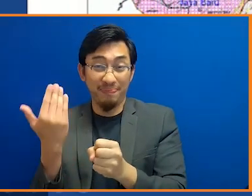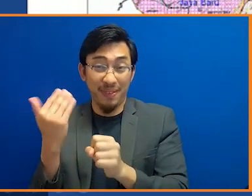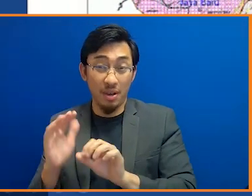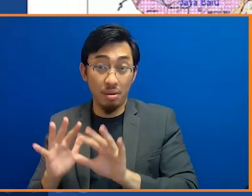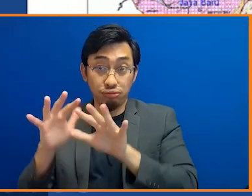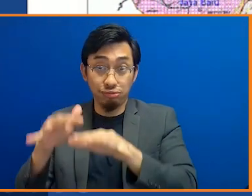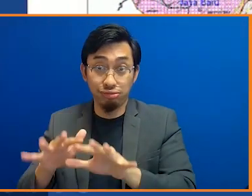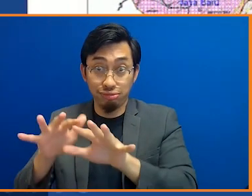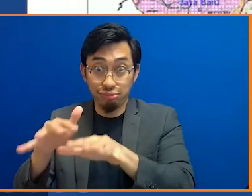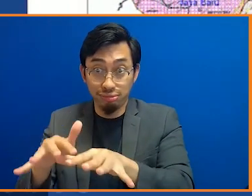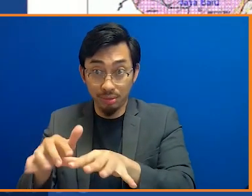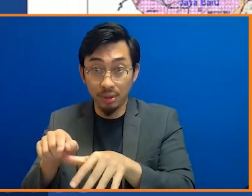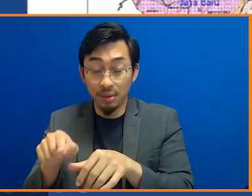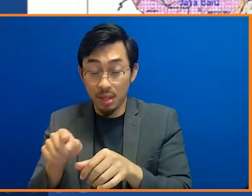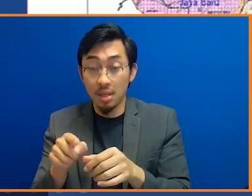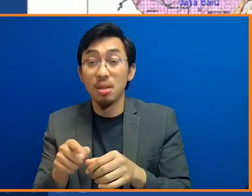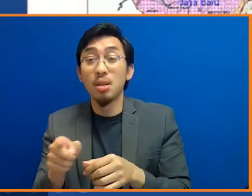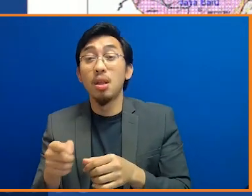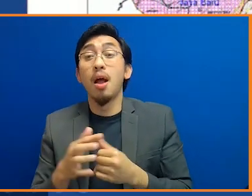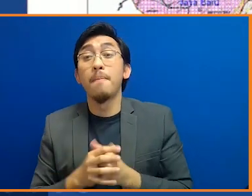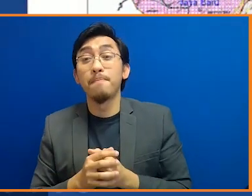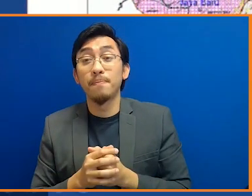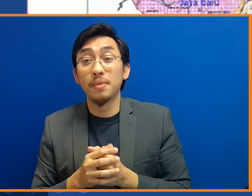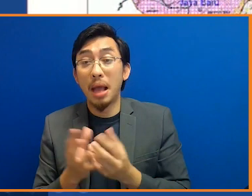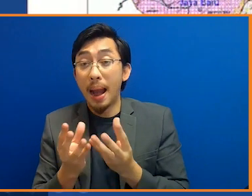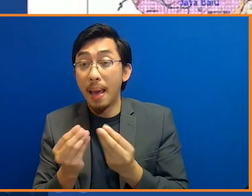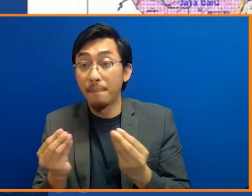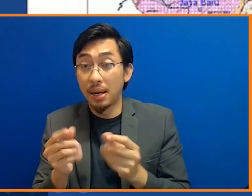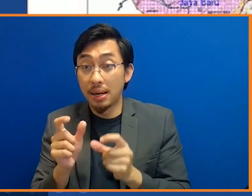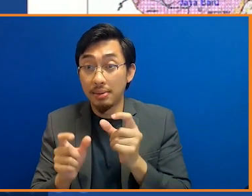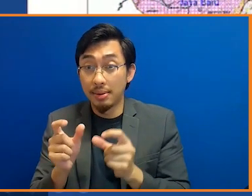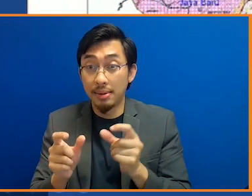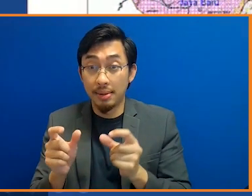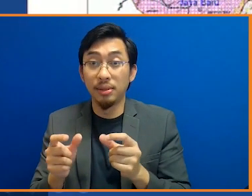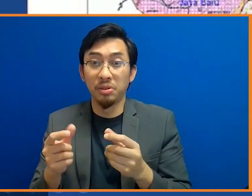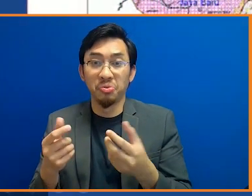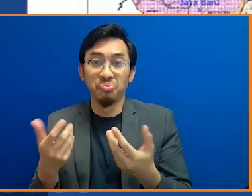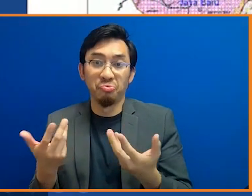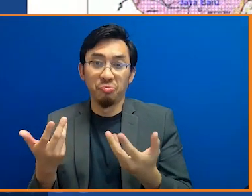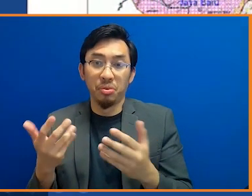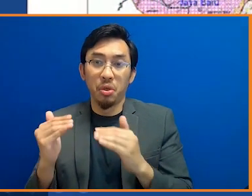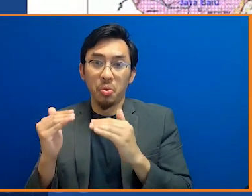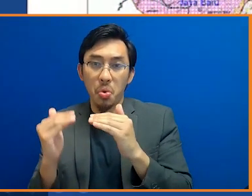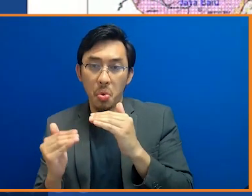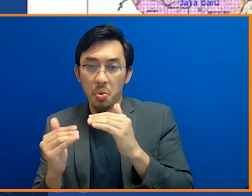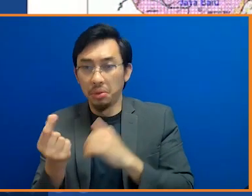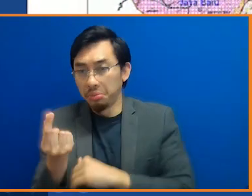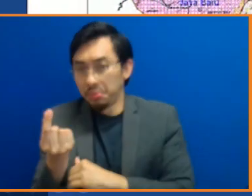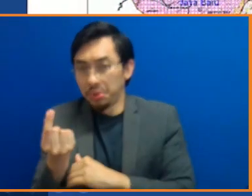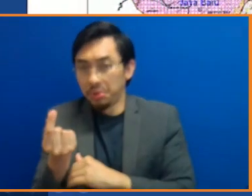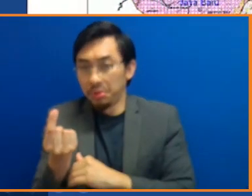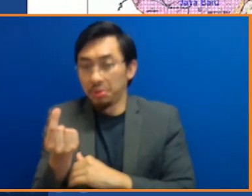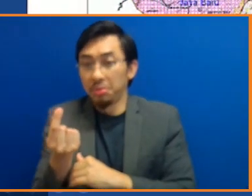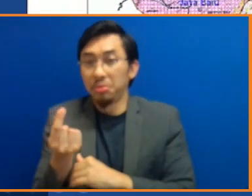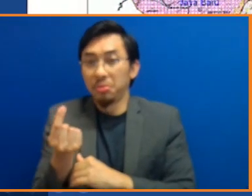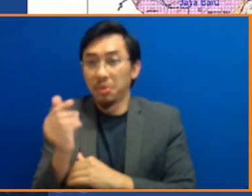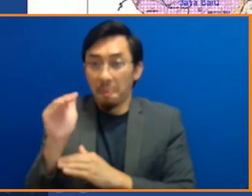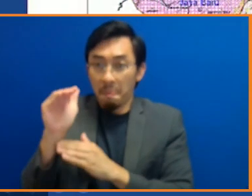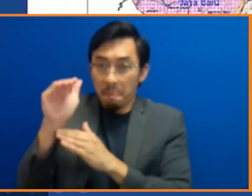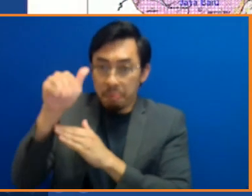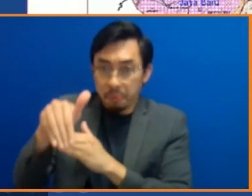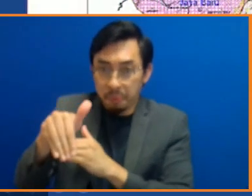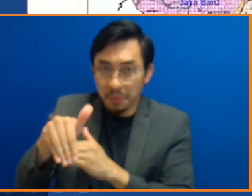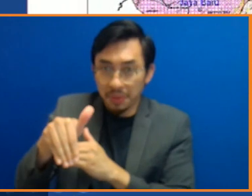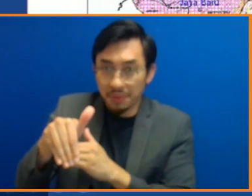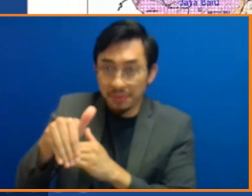severely damaged by tsunami. So the number of population after the tsunami decreased sharply, right? Sharply